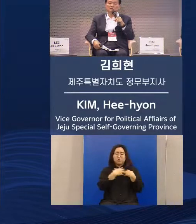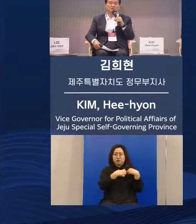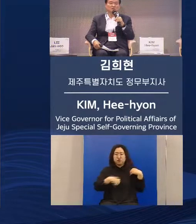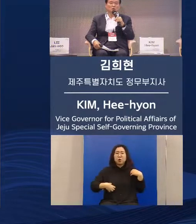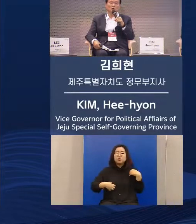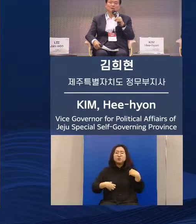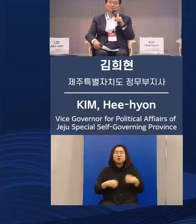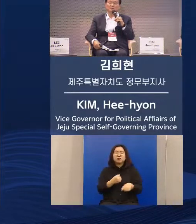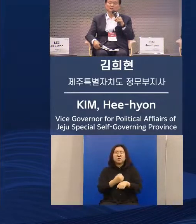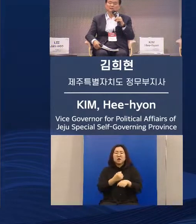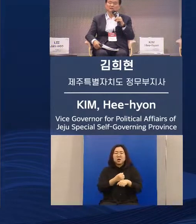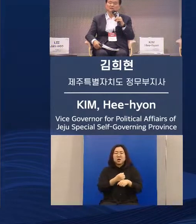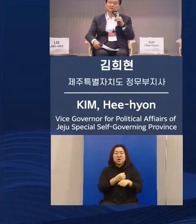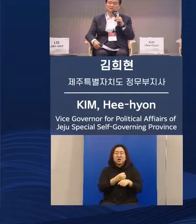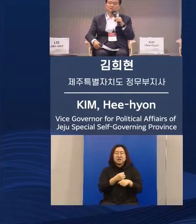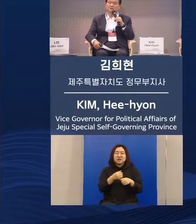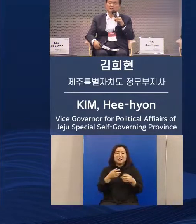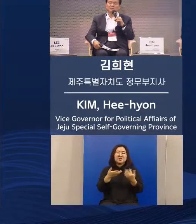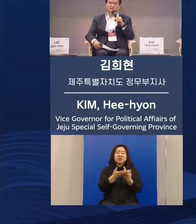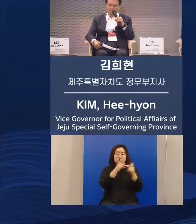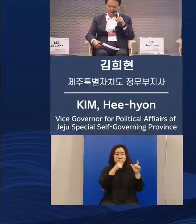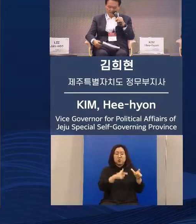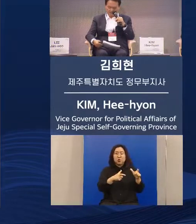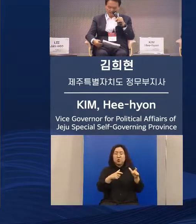we need a public-private